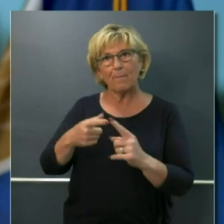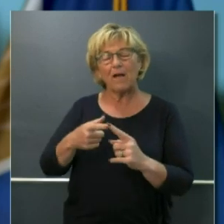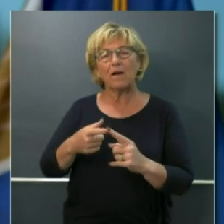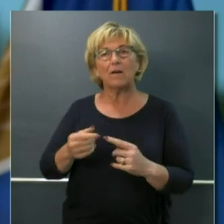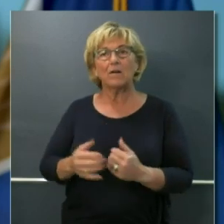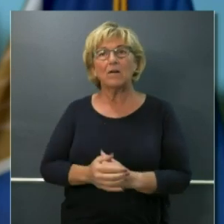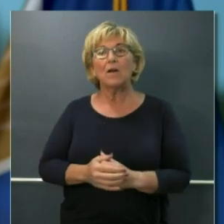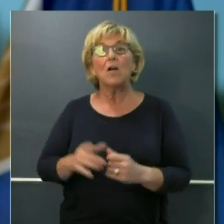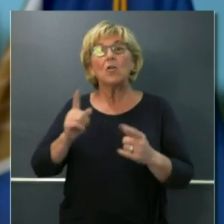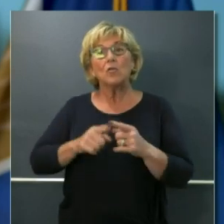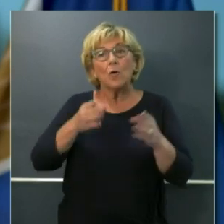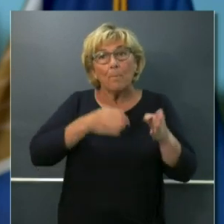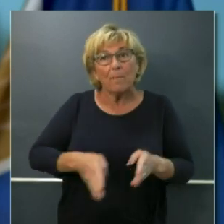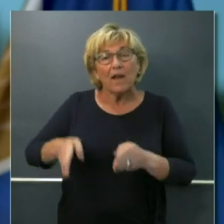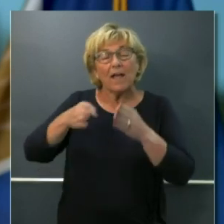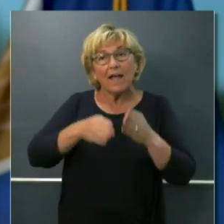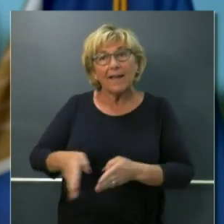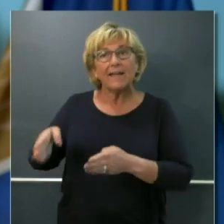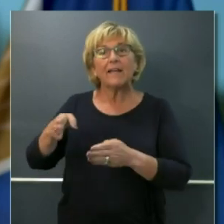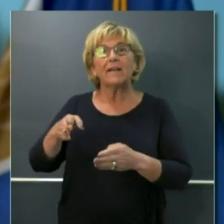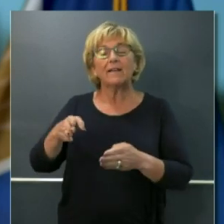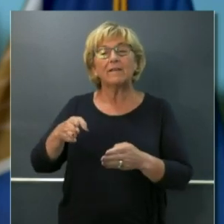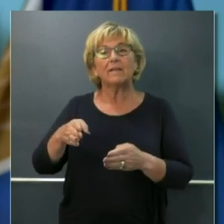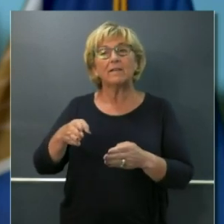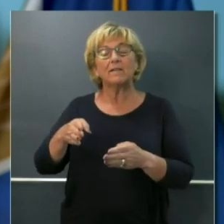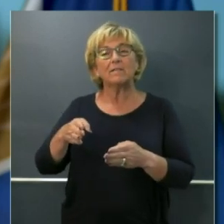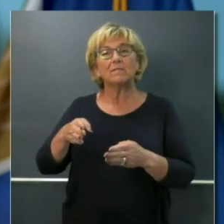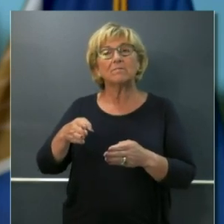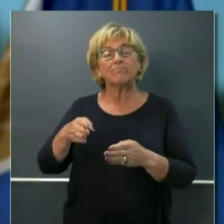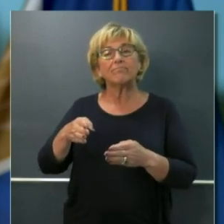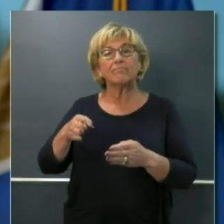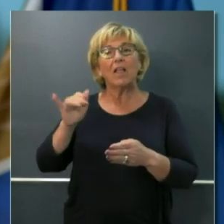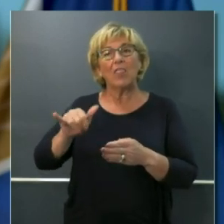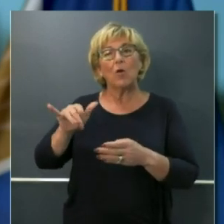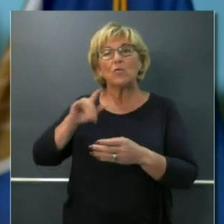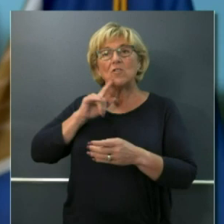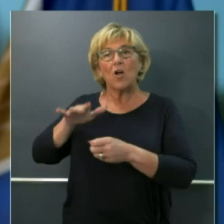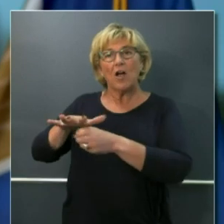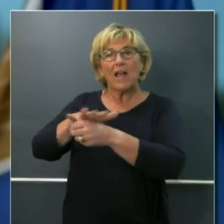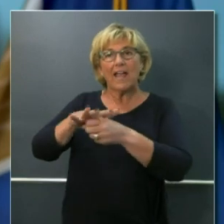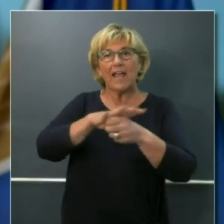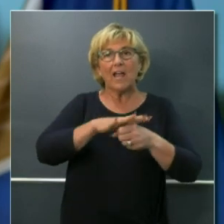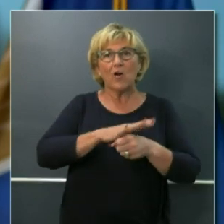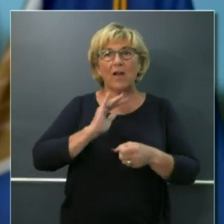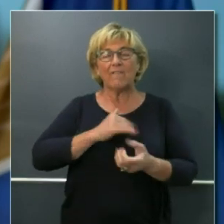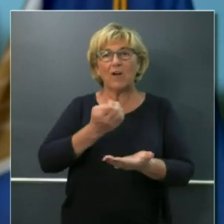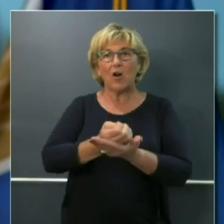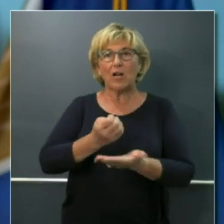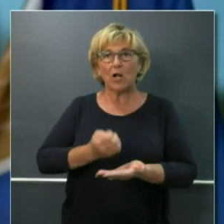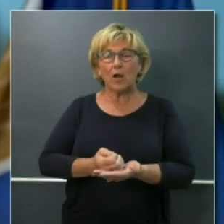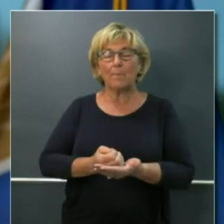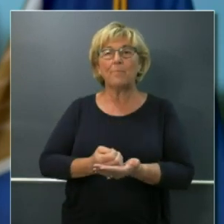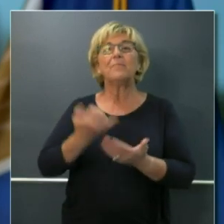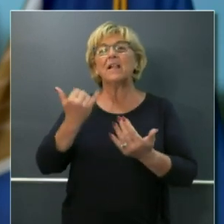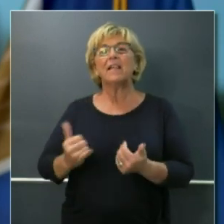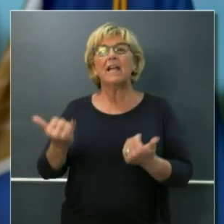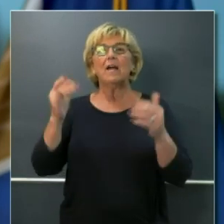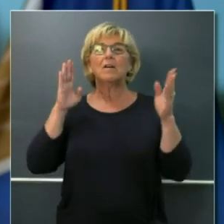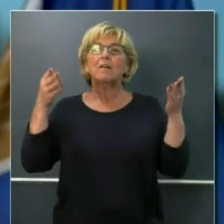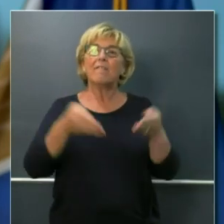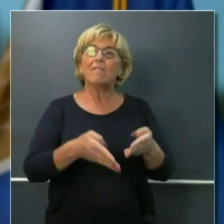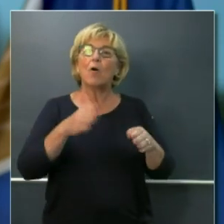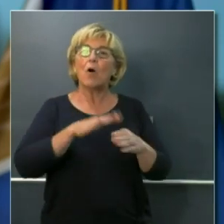more importantly, to plan for in real time. Those are areas of our economy. Let's talk with business